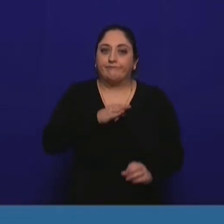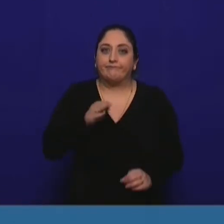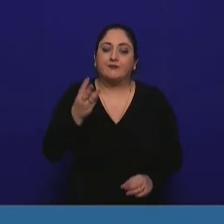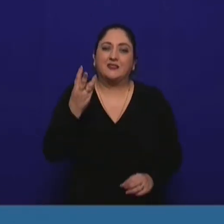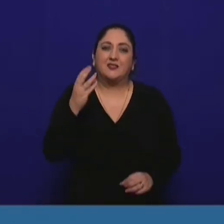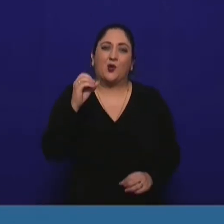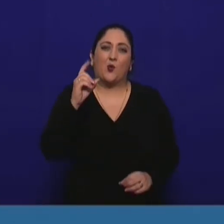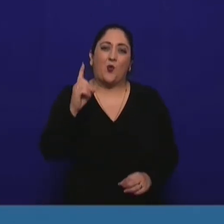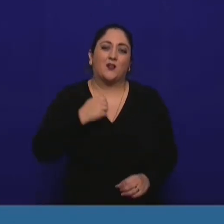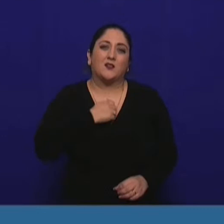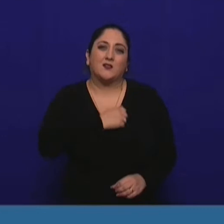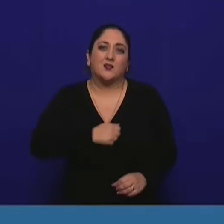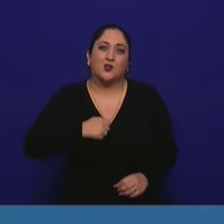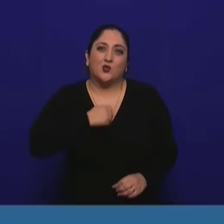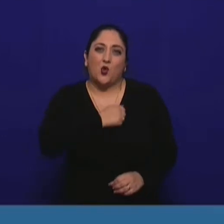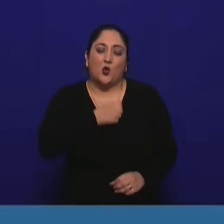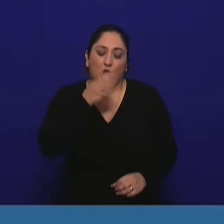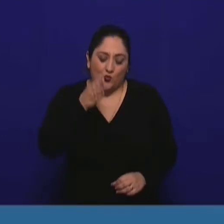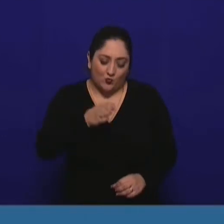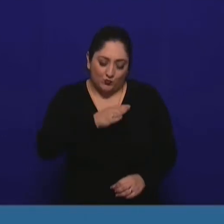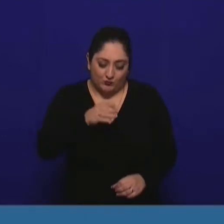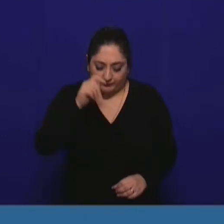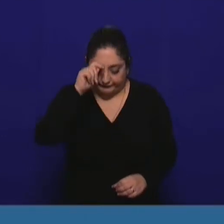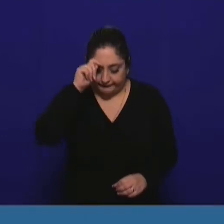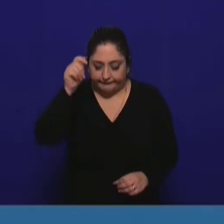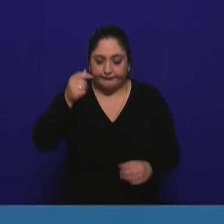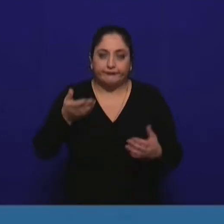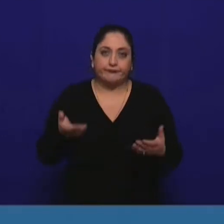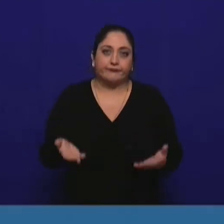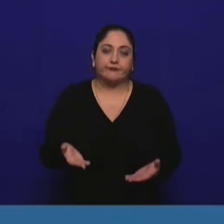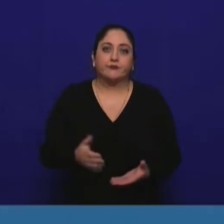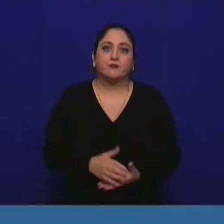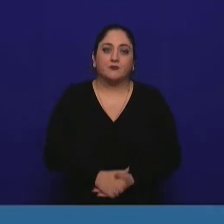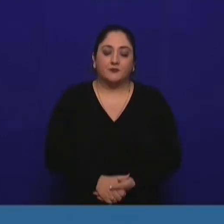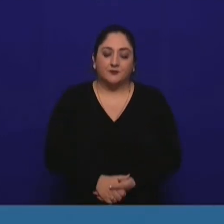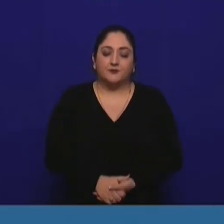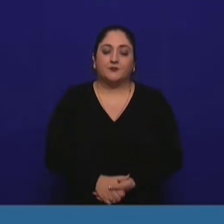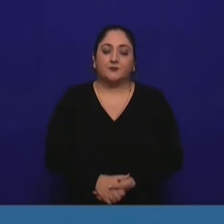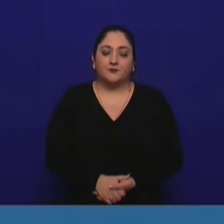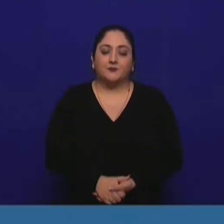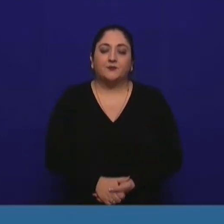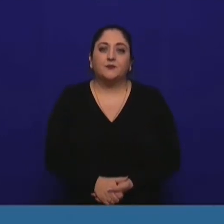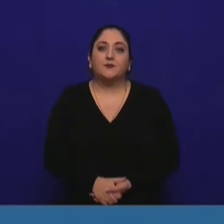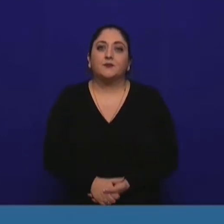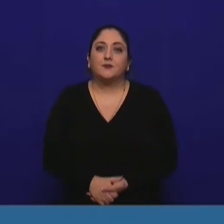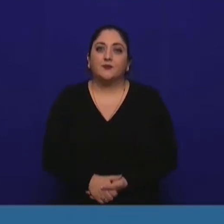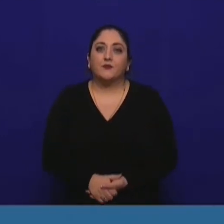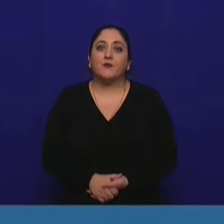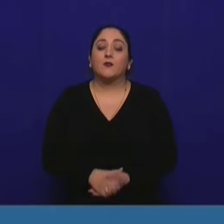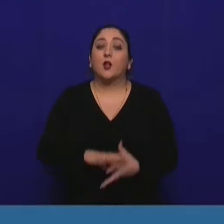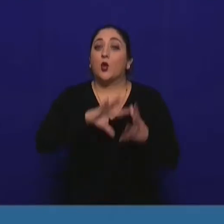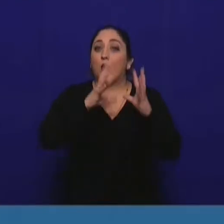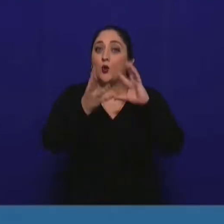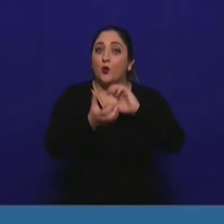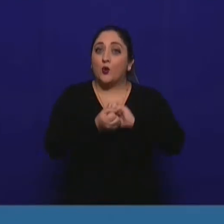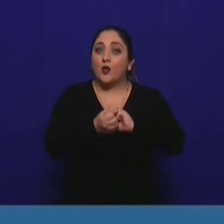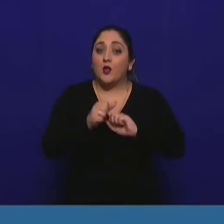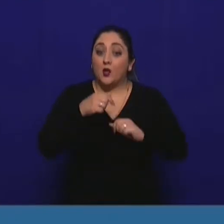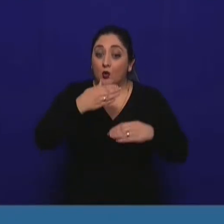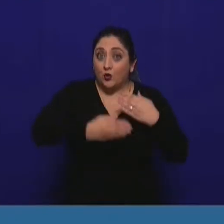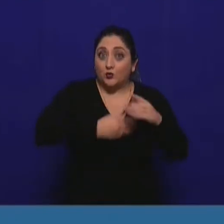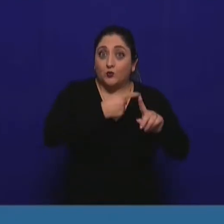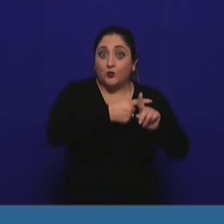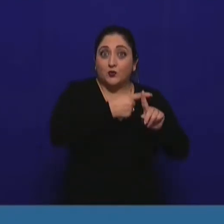301. Condolences to all the family of these people who lost their lives to COVID throughout this pandemic. And the total number of active cases